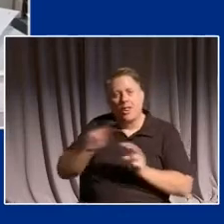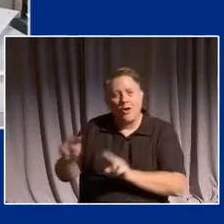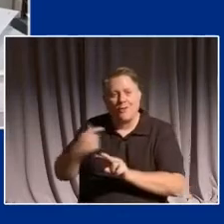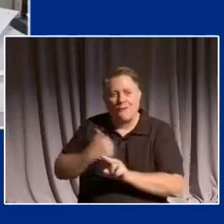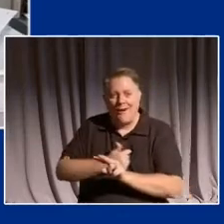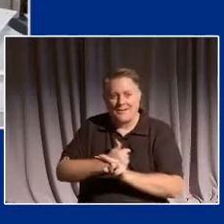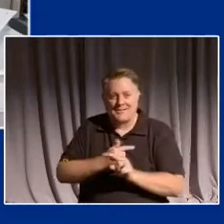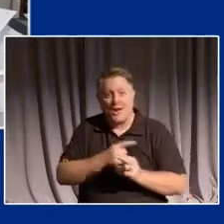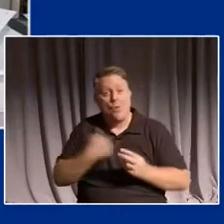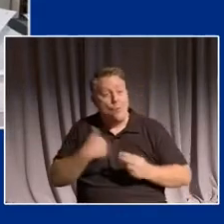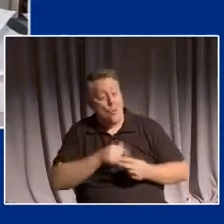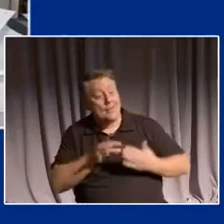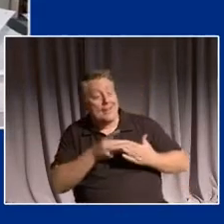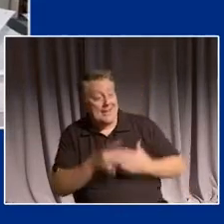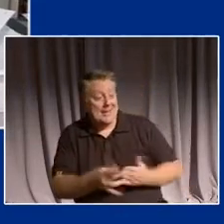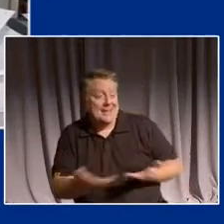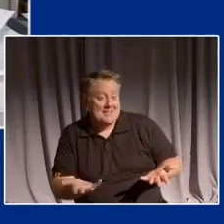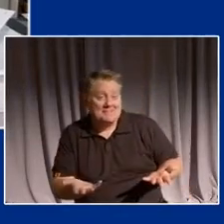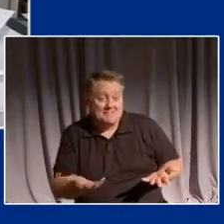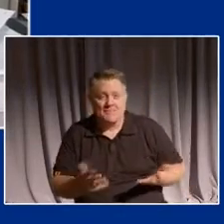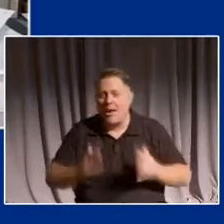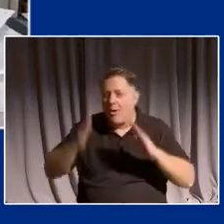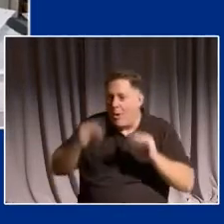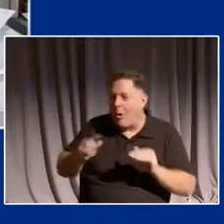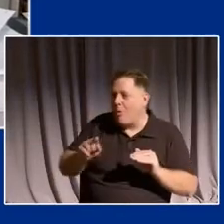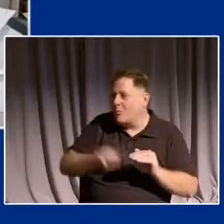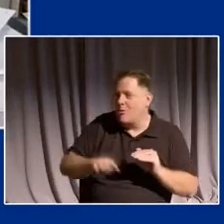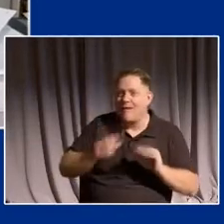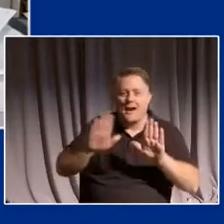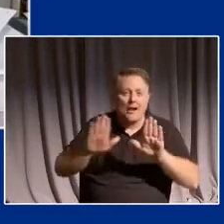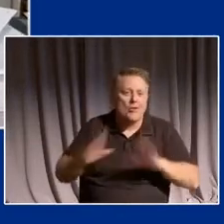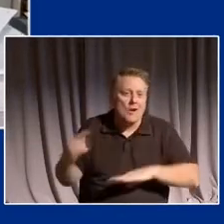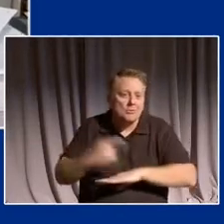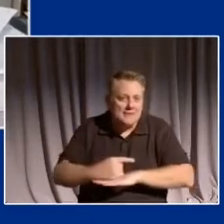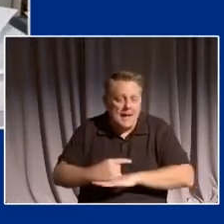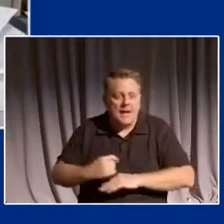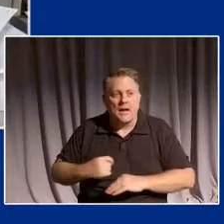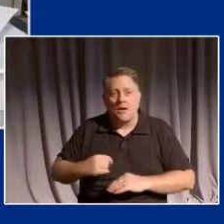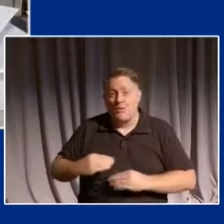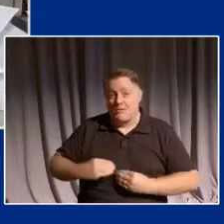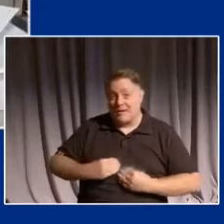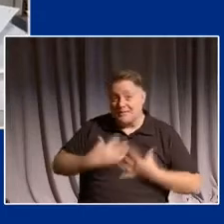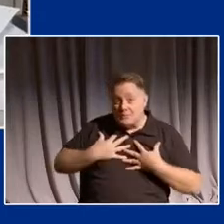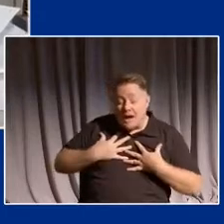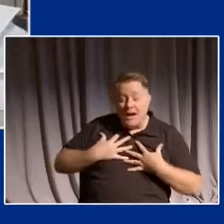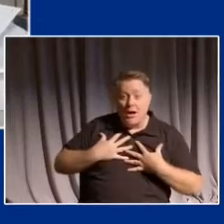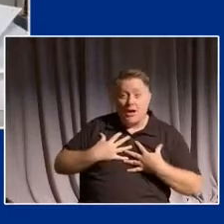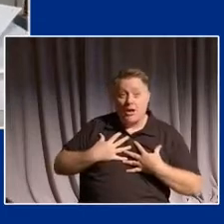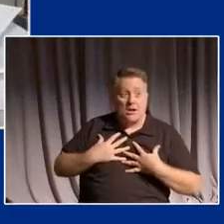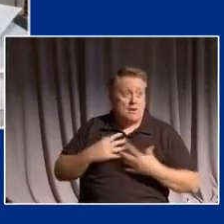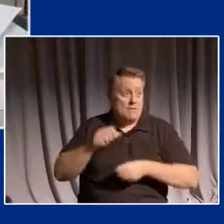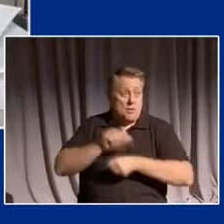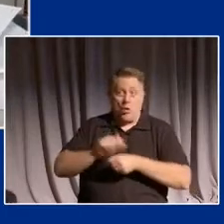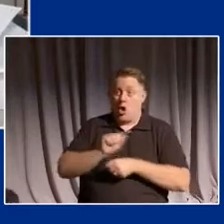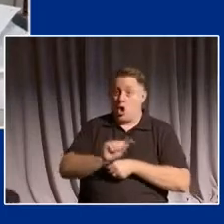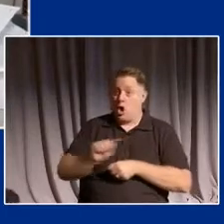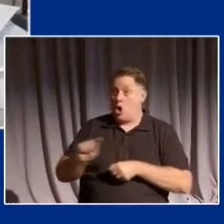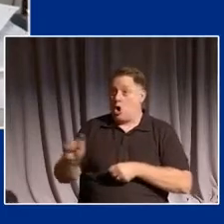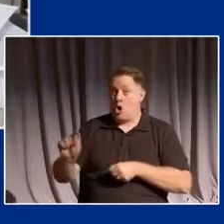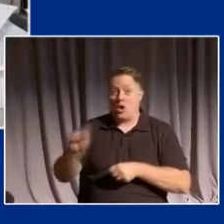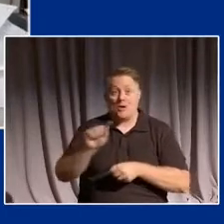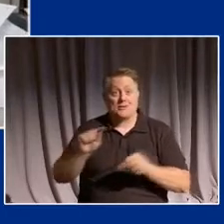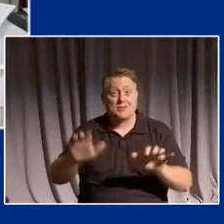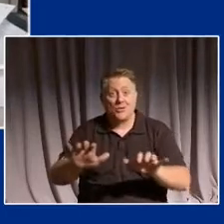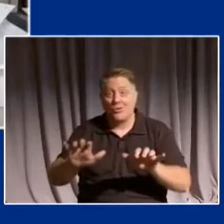we are doing. So I hope you have had an incredible day. I hope you've been inspired by the work that is being done by so